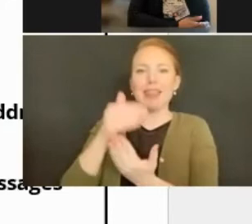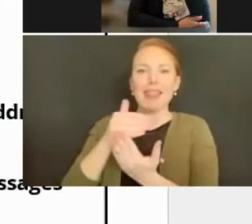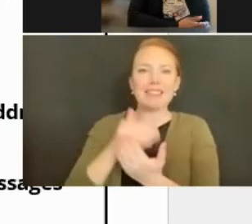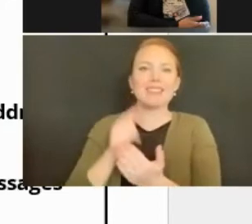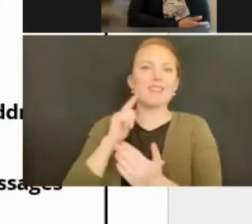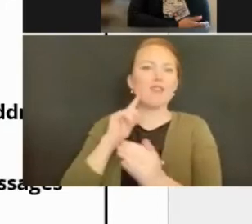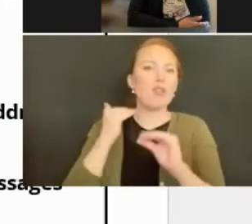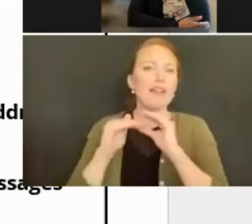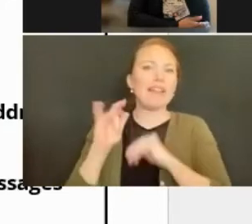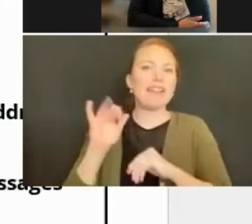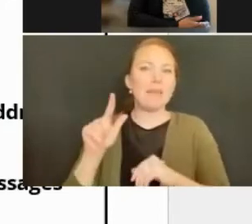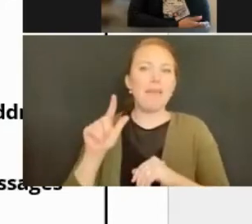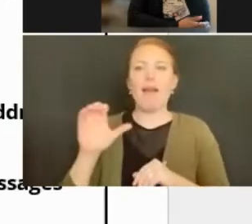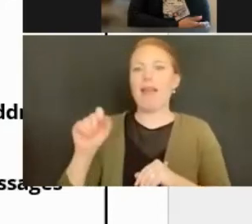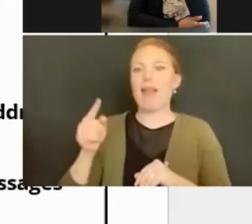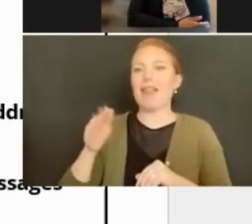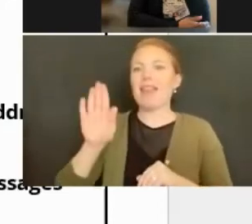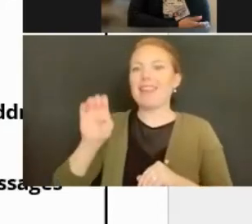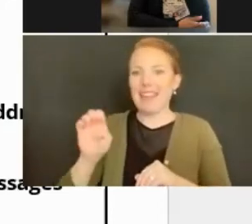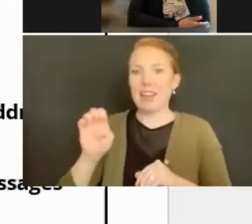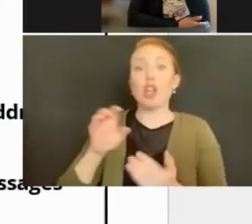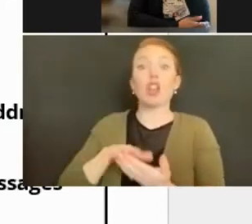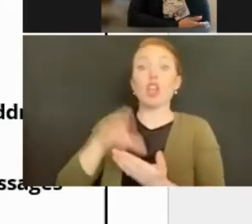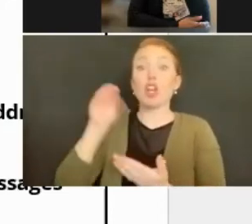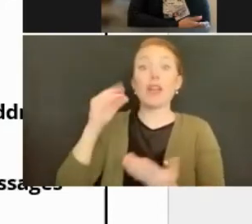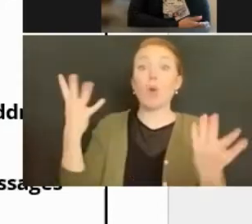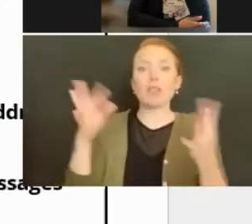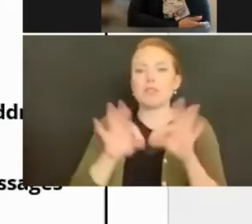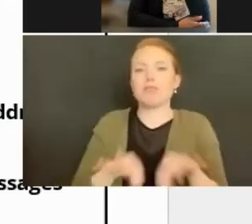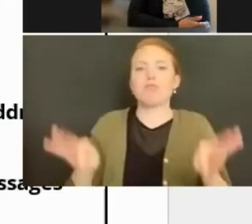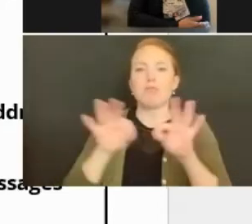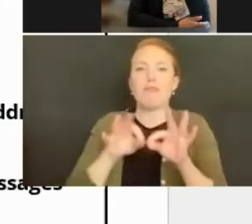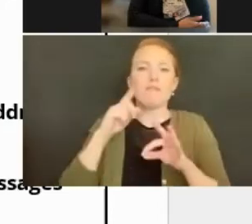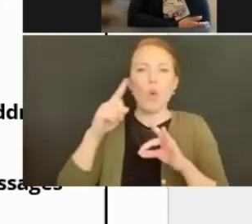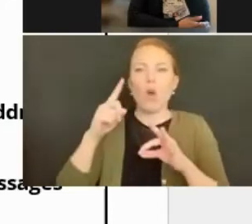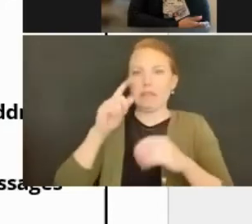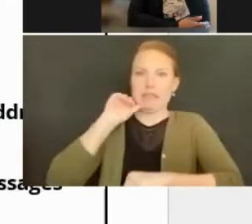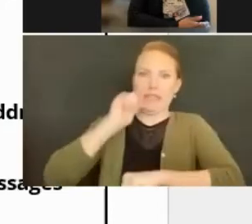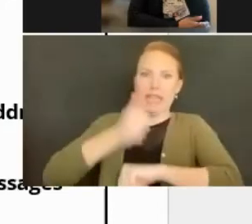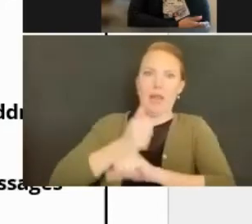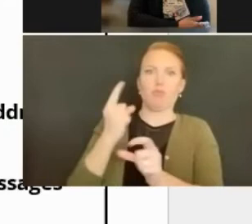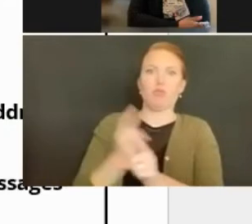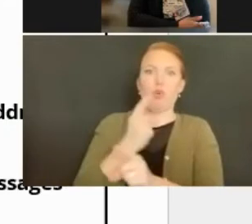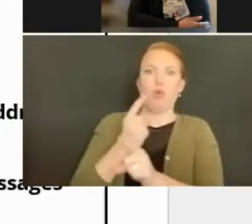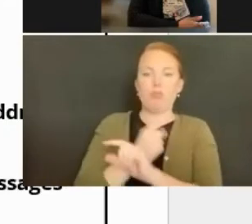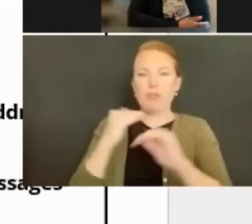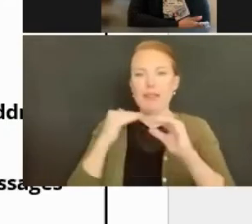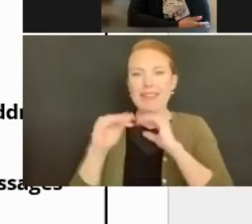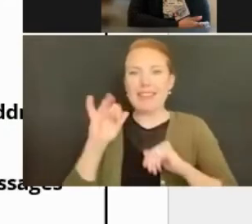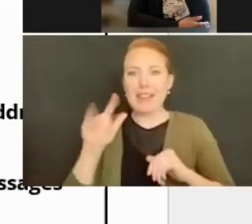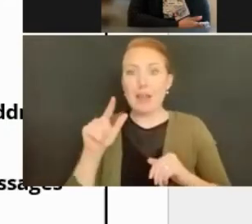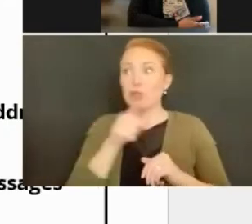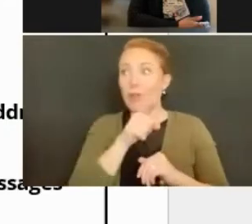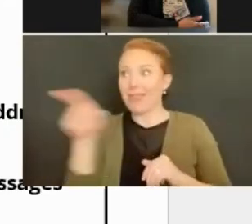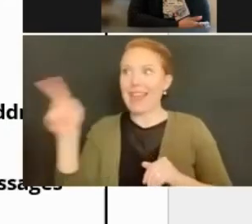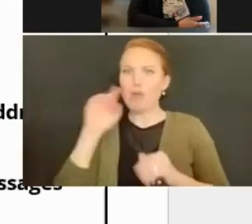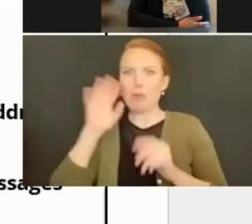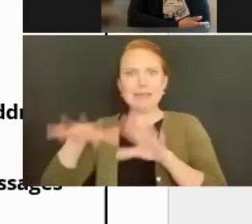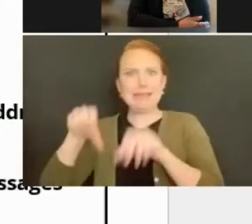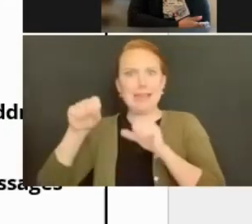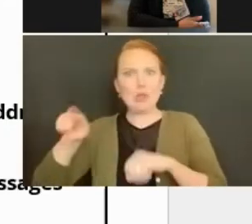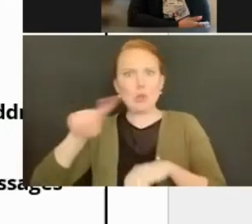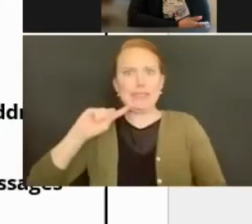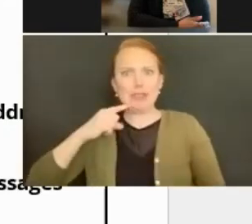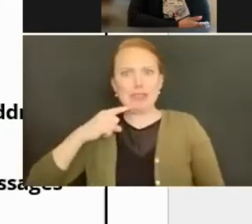etiquette, learning the essentials of structuring an email, so you will be taken seriously for